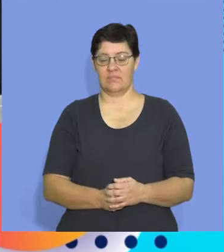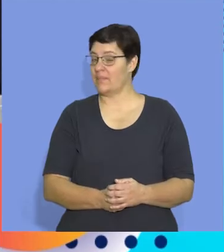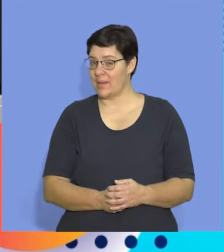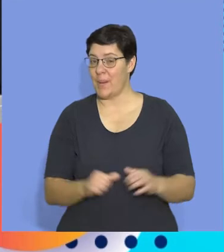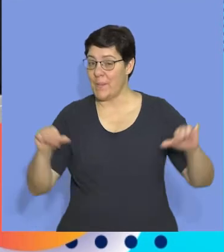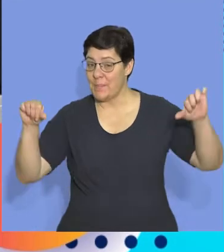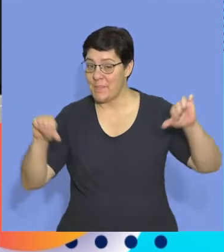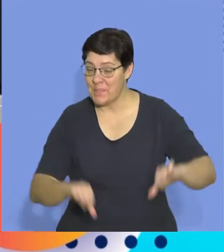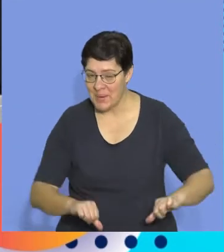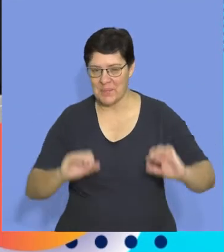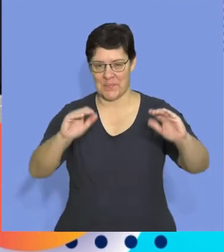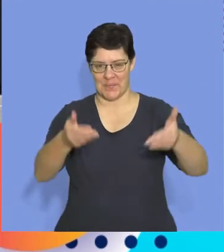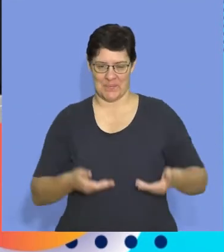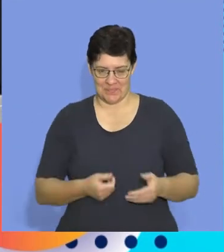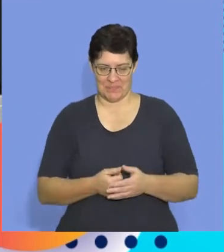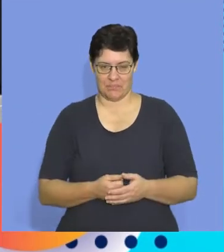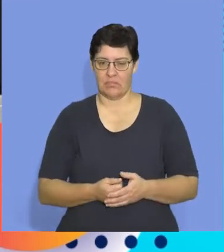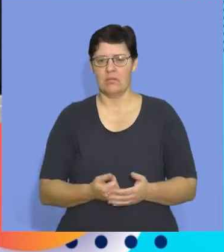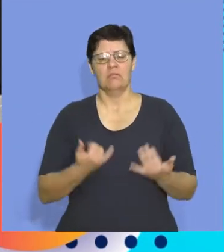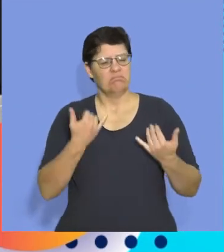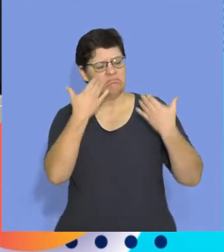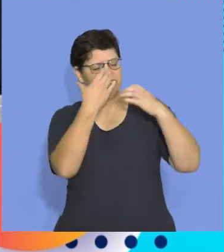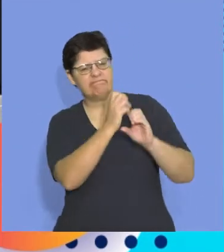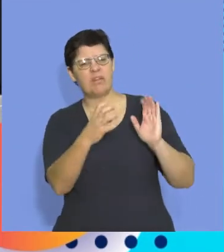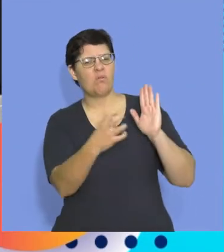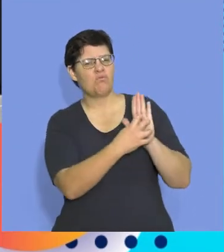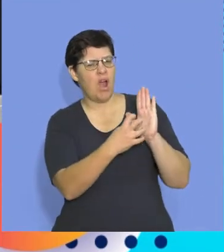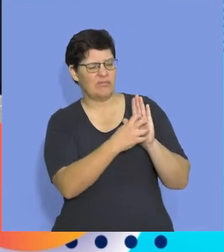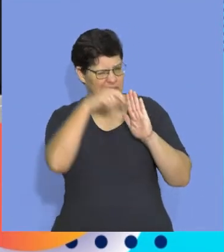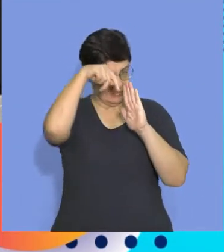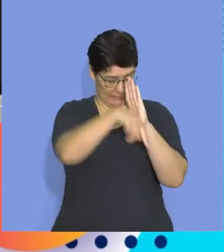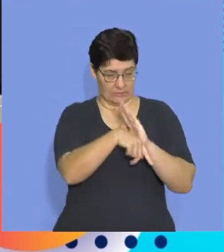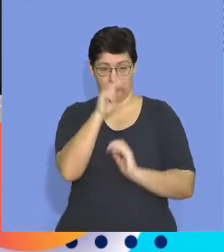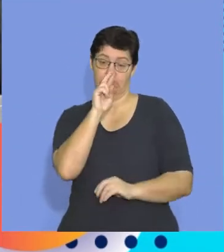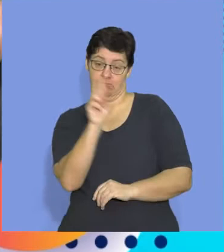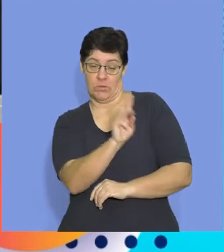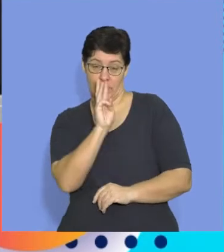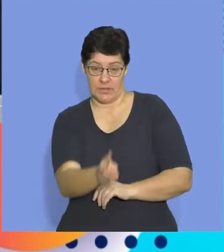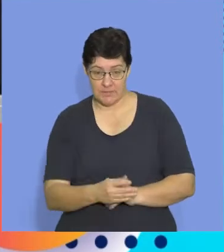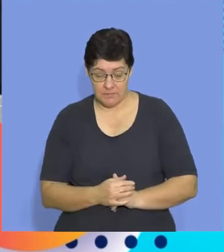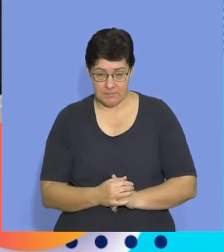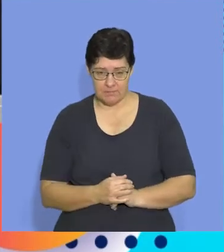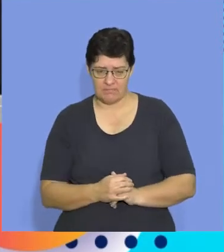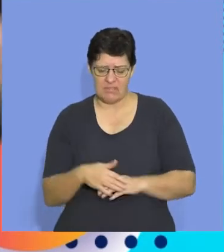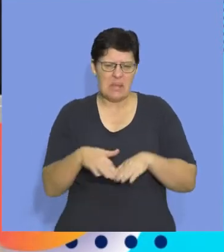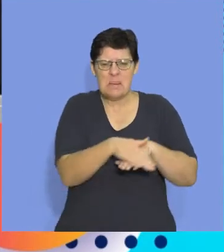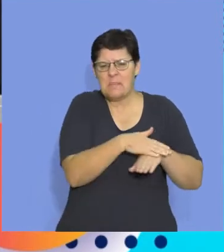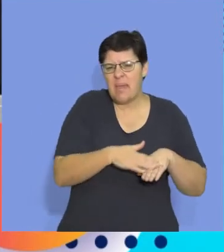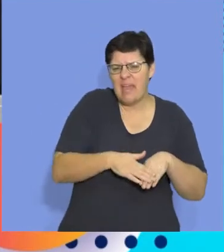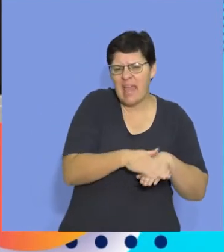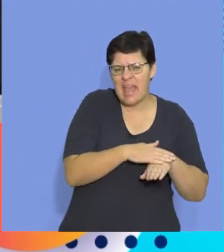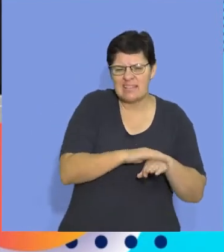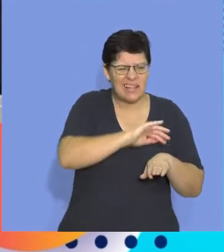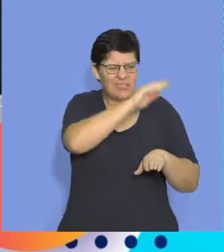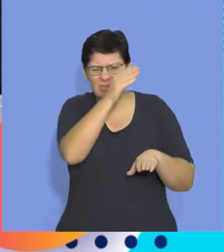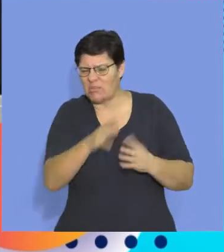Welcome back. Now we're going to look at graphs in detail, because just doing the basic shapes